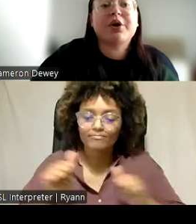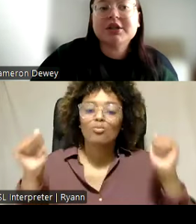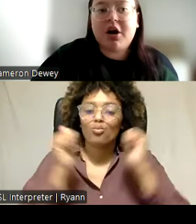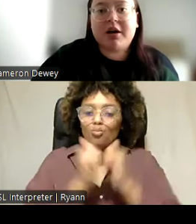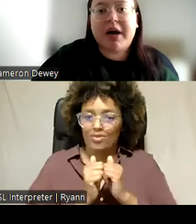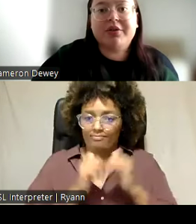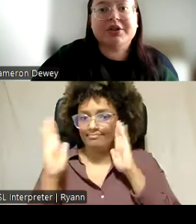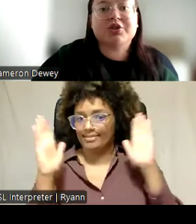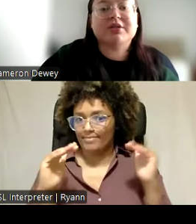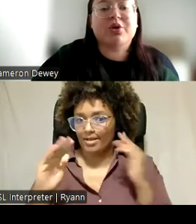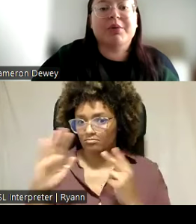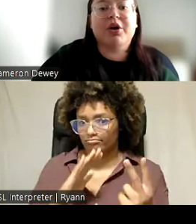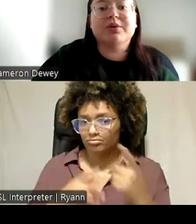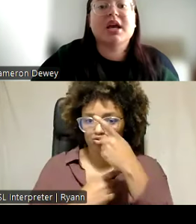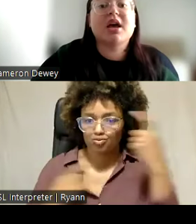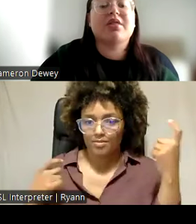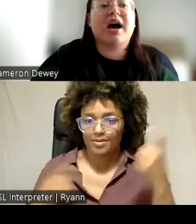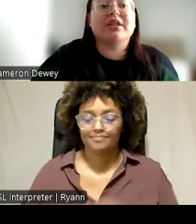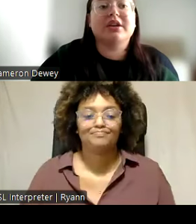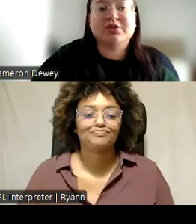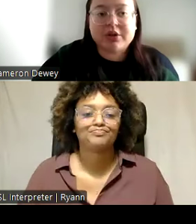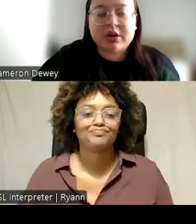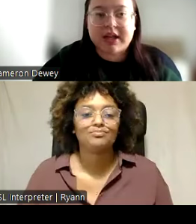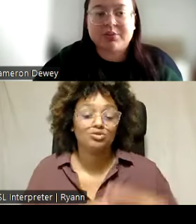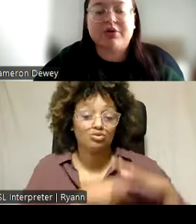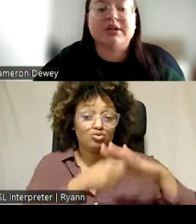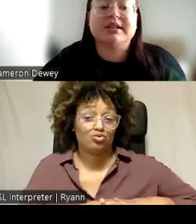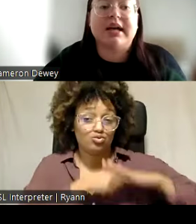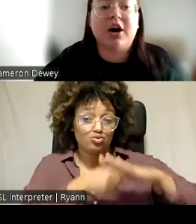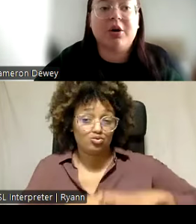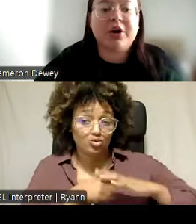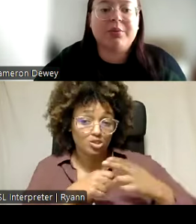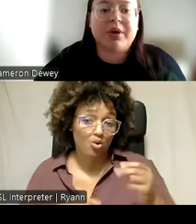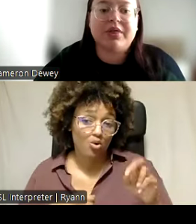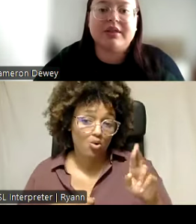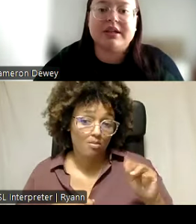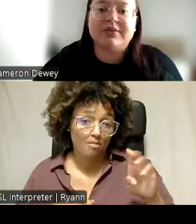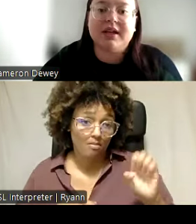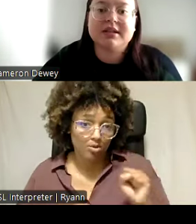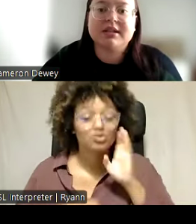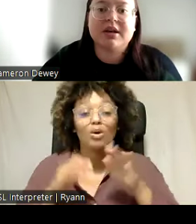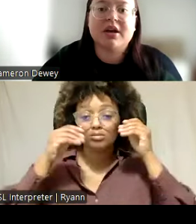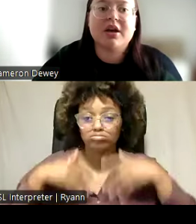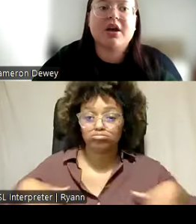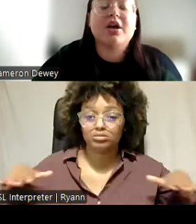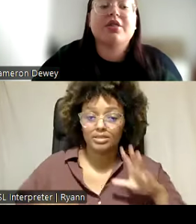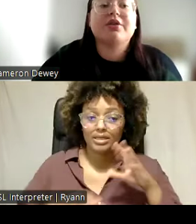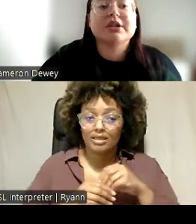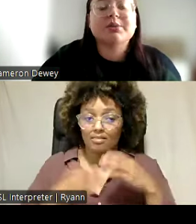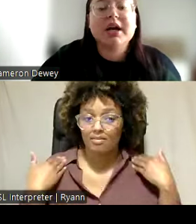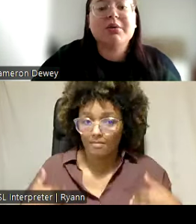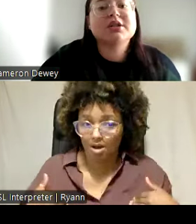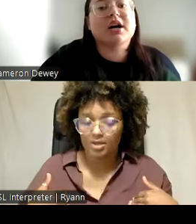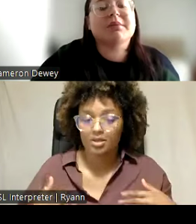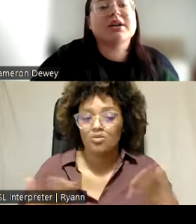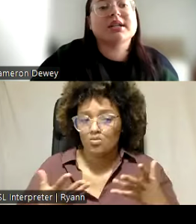So I'm going to talk about the stress hormones that the adrenal glands will release to help cope with these events. The